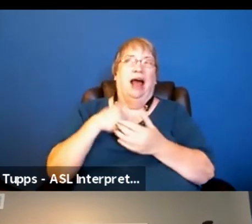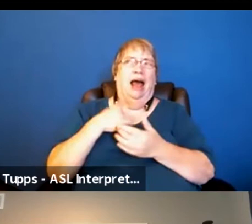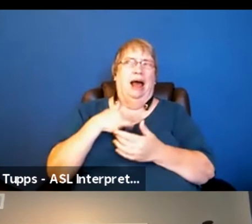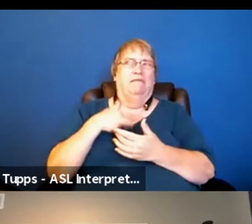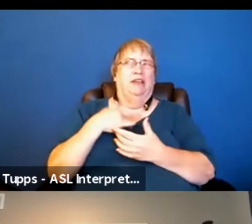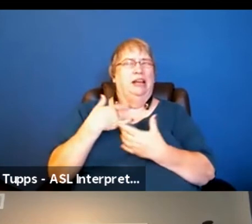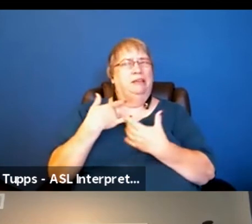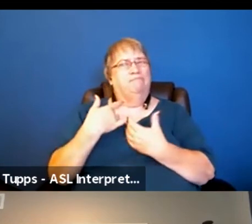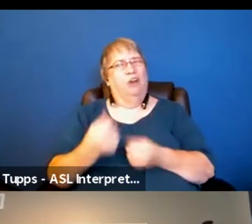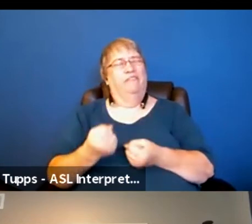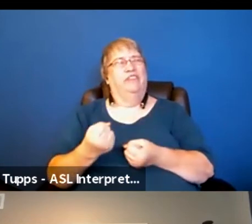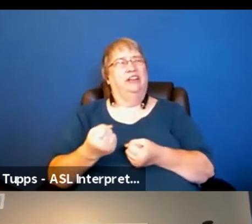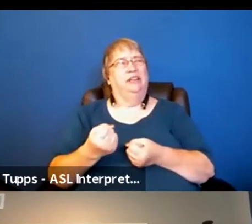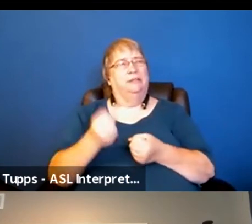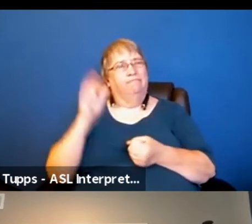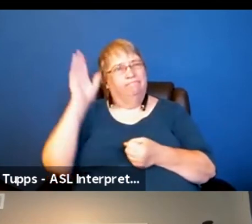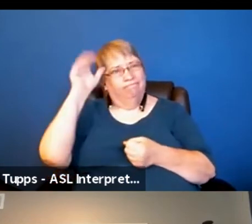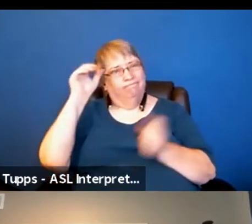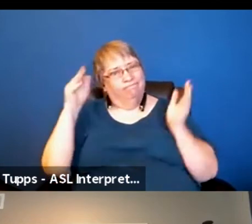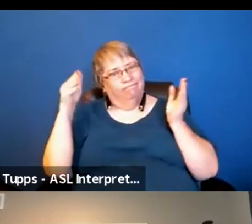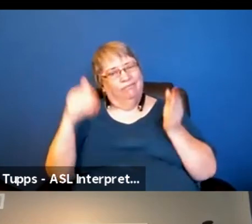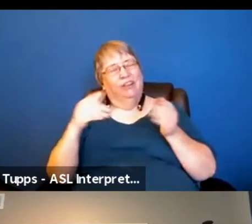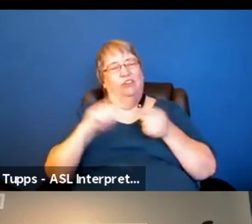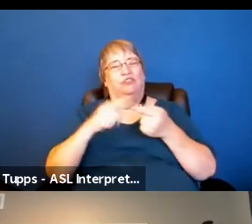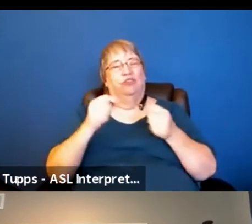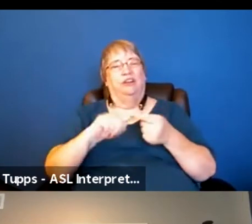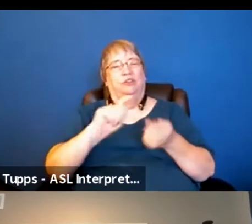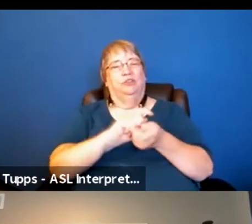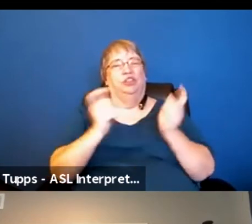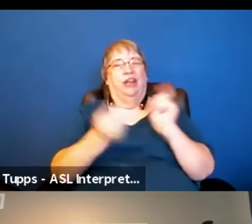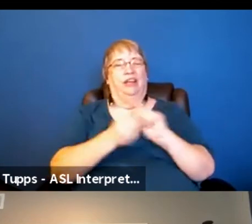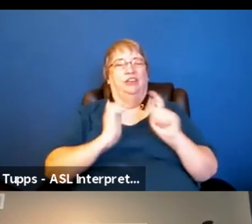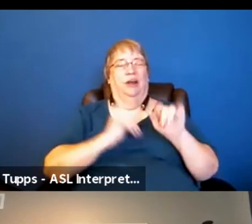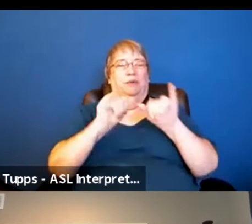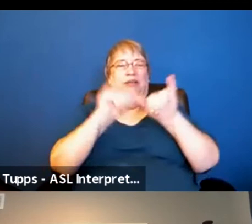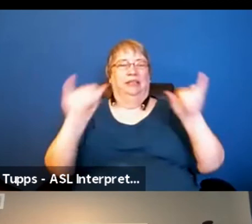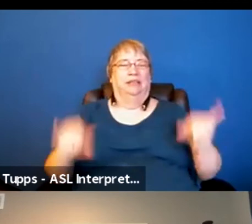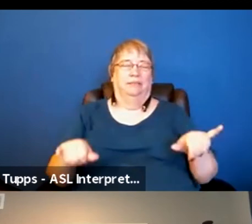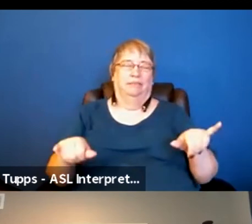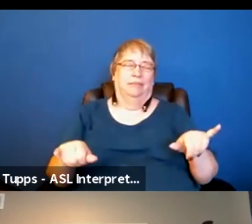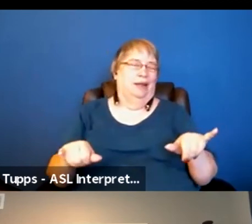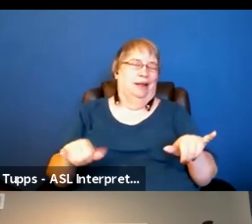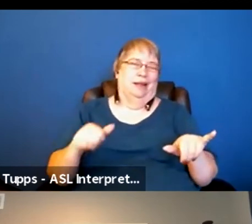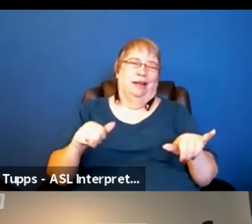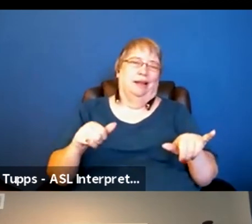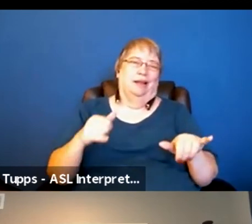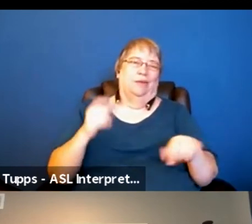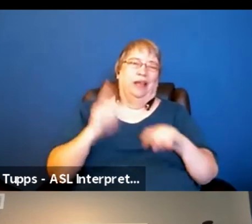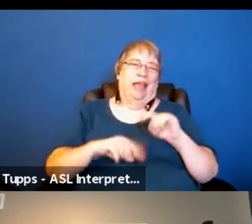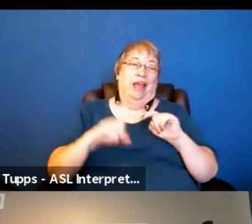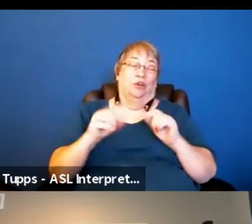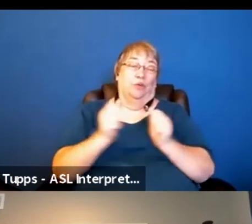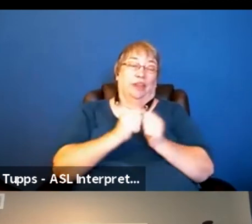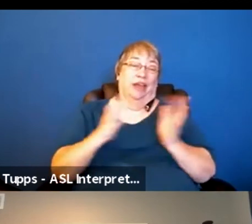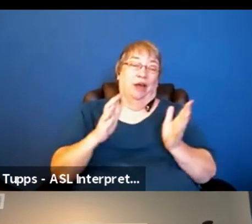hell-bent on reforming our system and getting better. We know we got a long ways to go. We know we can't do it without consumers,